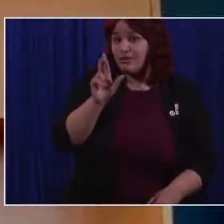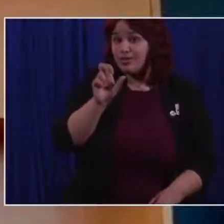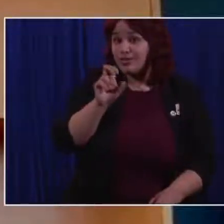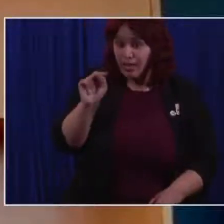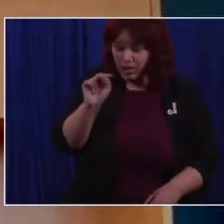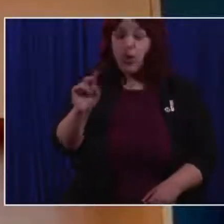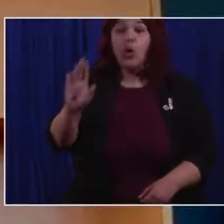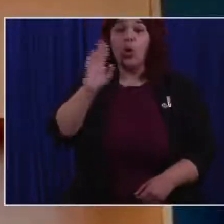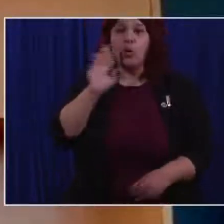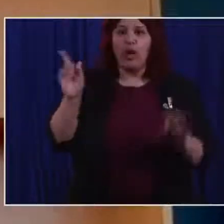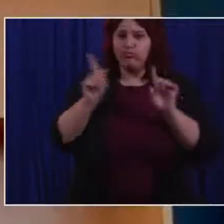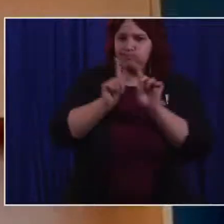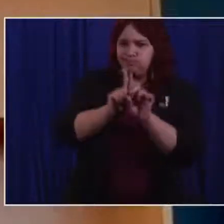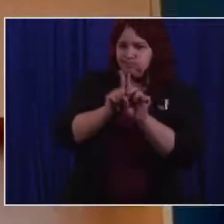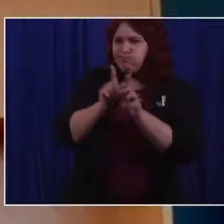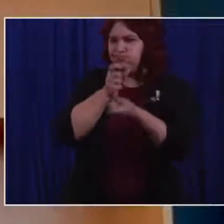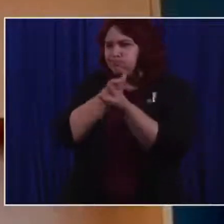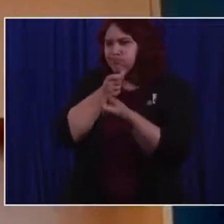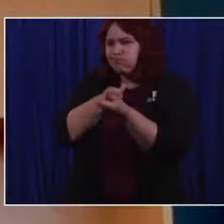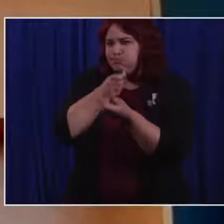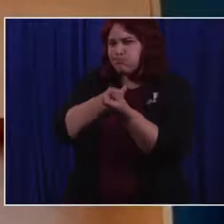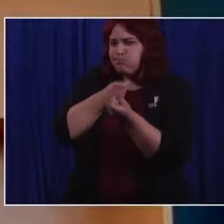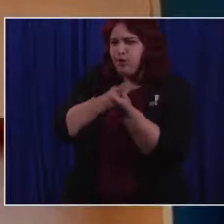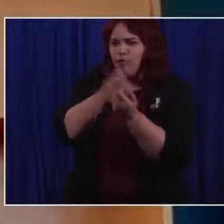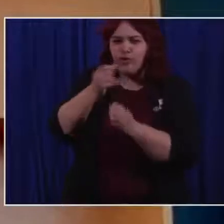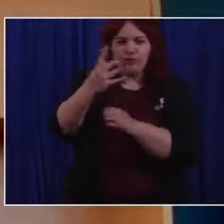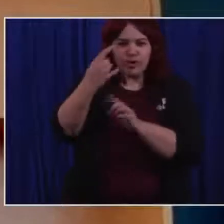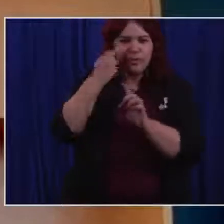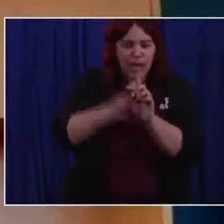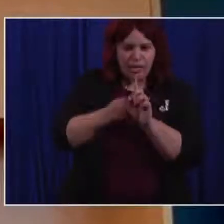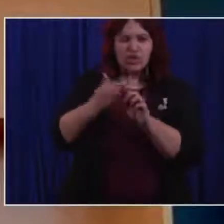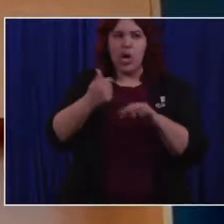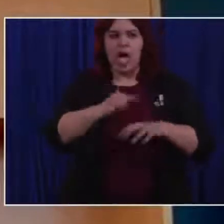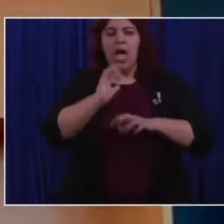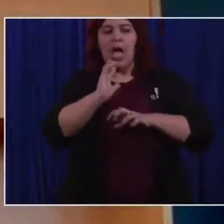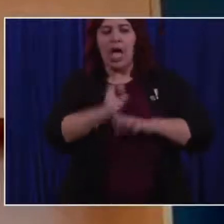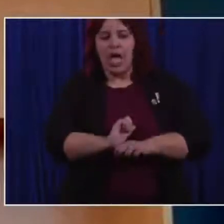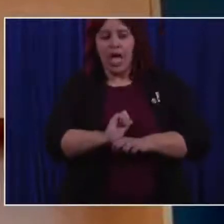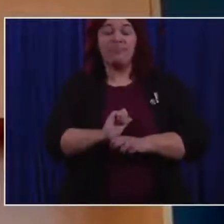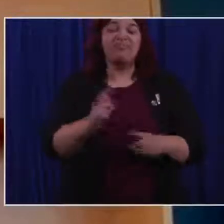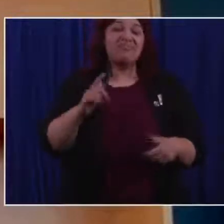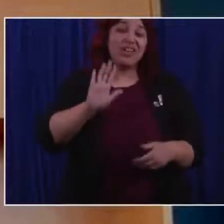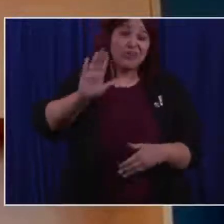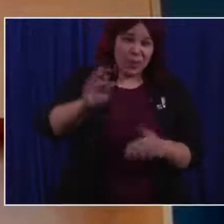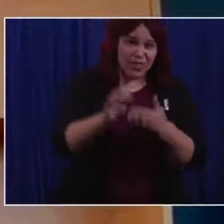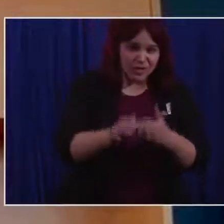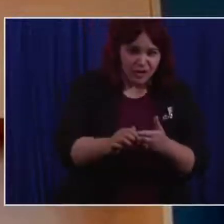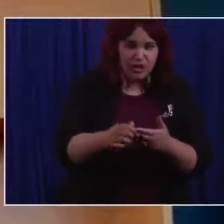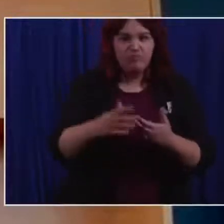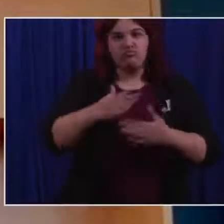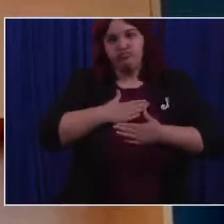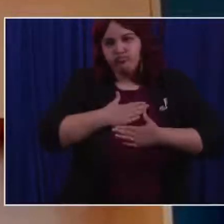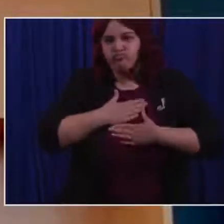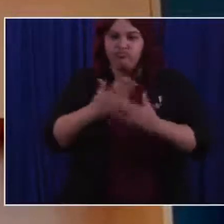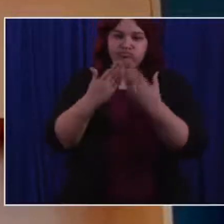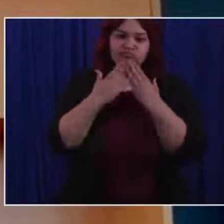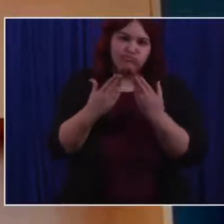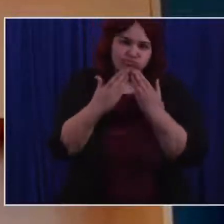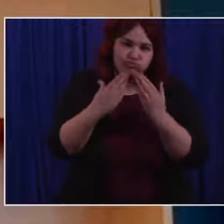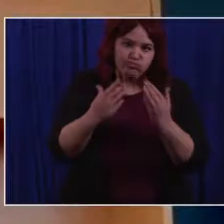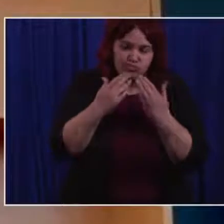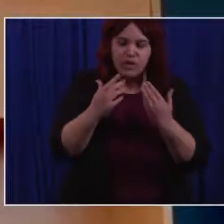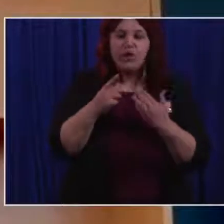team as we quickly get up to speed. Also appreciate, Governor, your leadership in establishing the